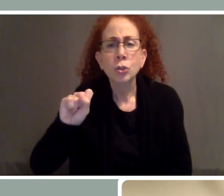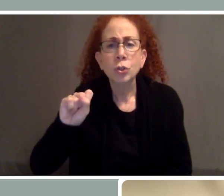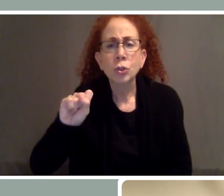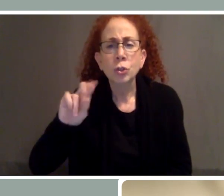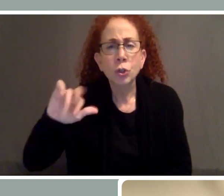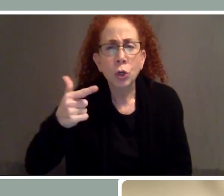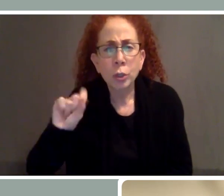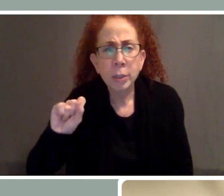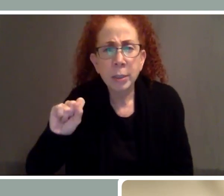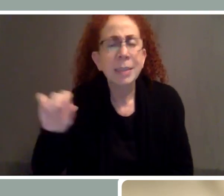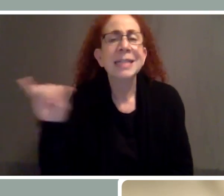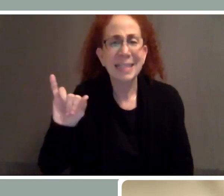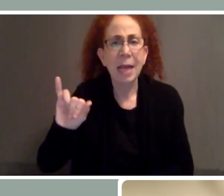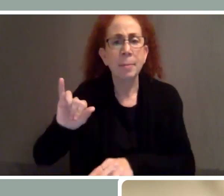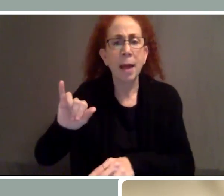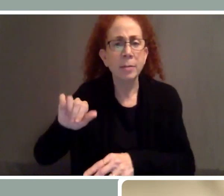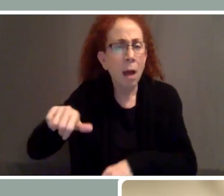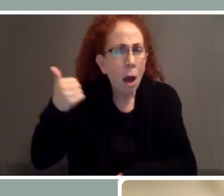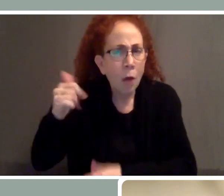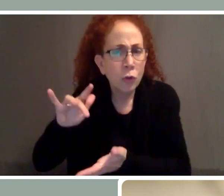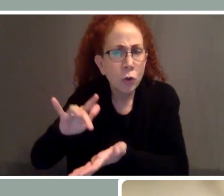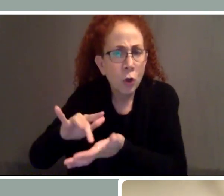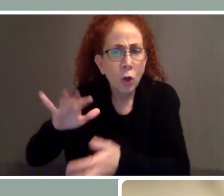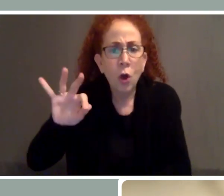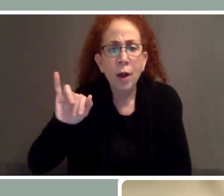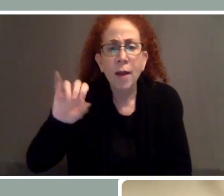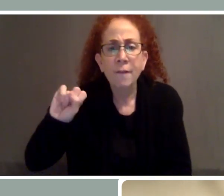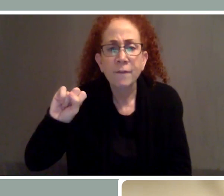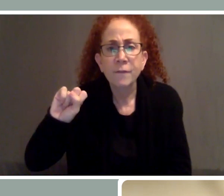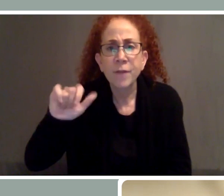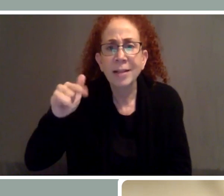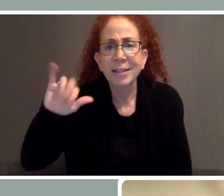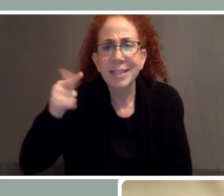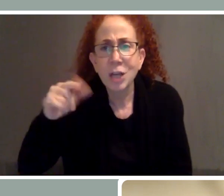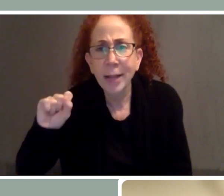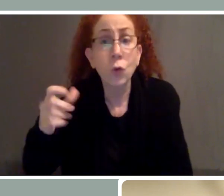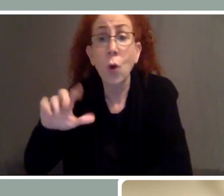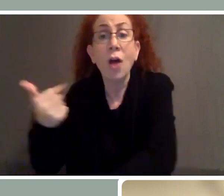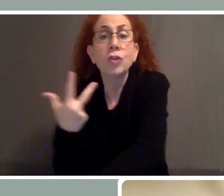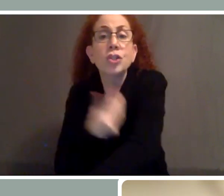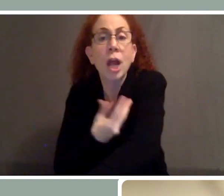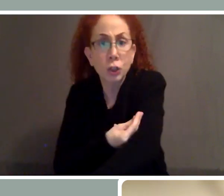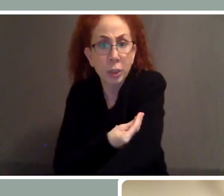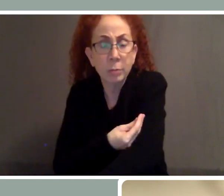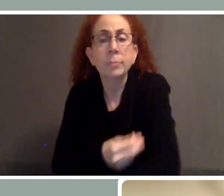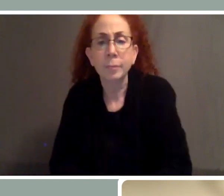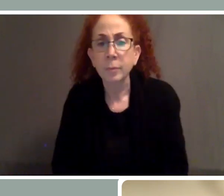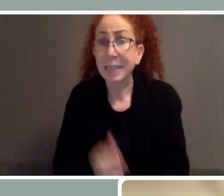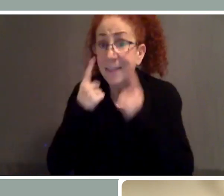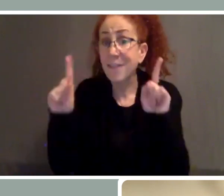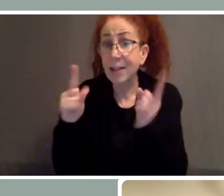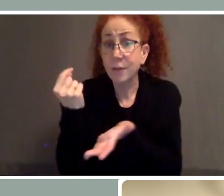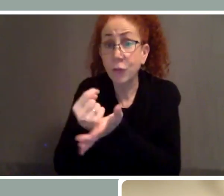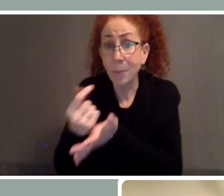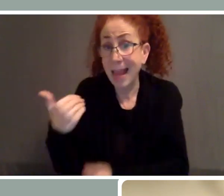drug that has been around for quite a while, a drug called Faslodex or fulvestrant, which is an injection. That's a very effective therapy